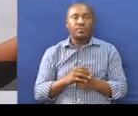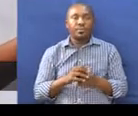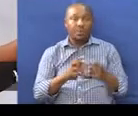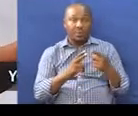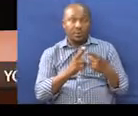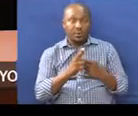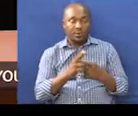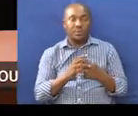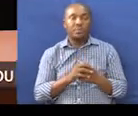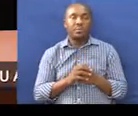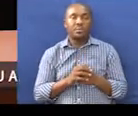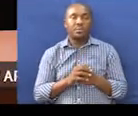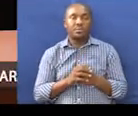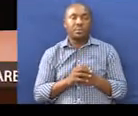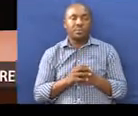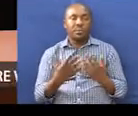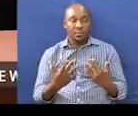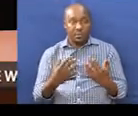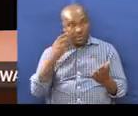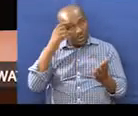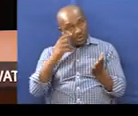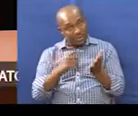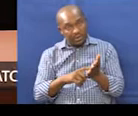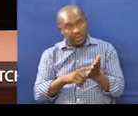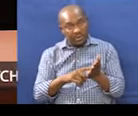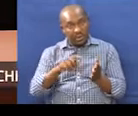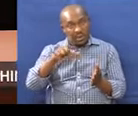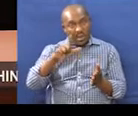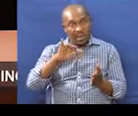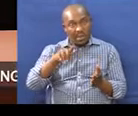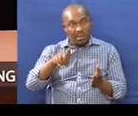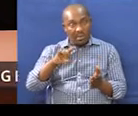solution. This means lipid